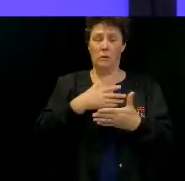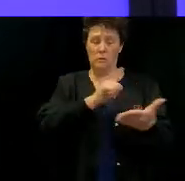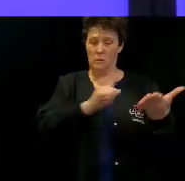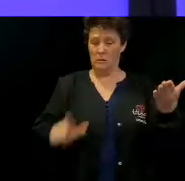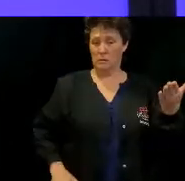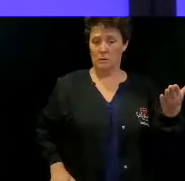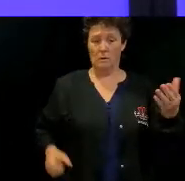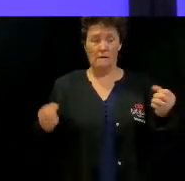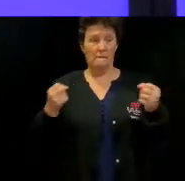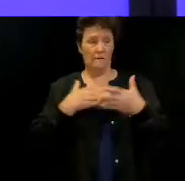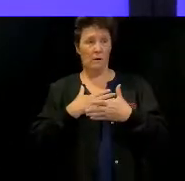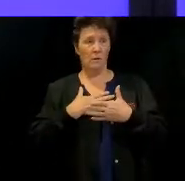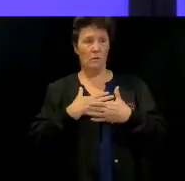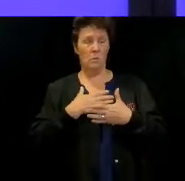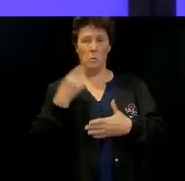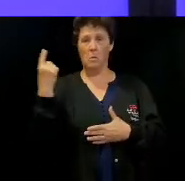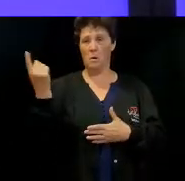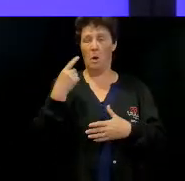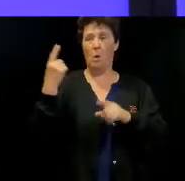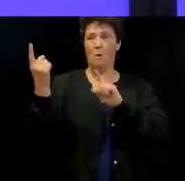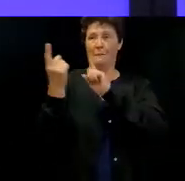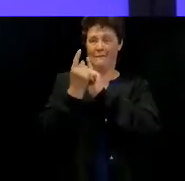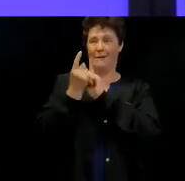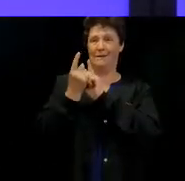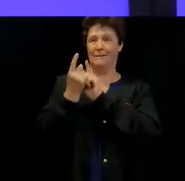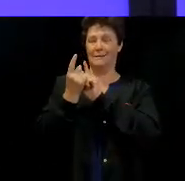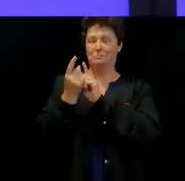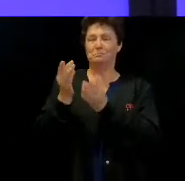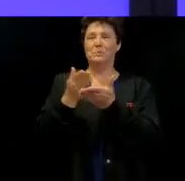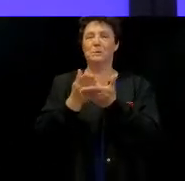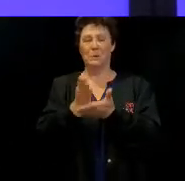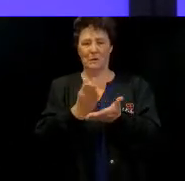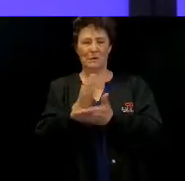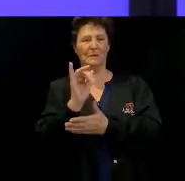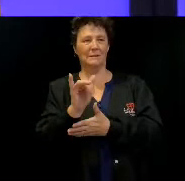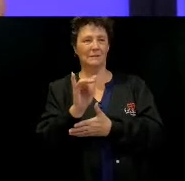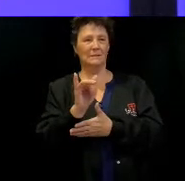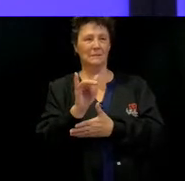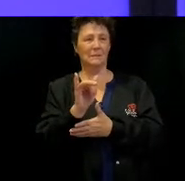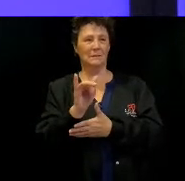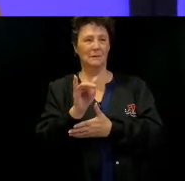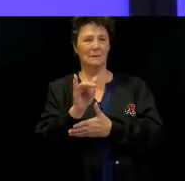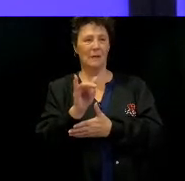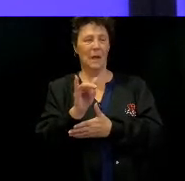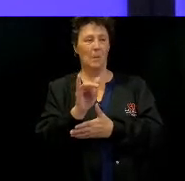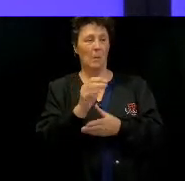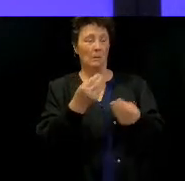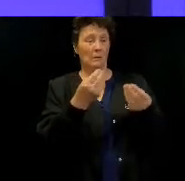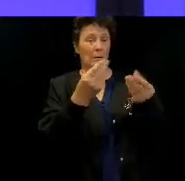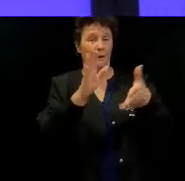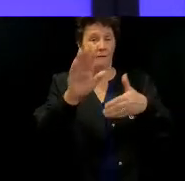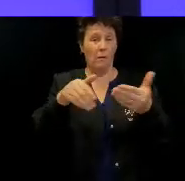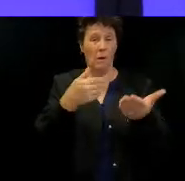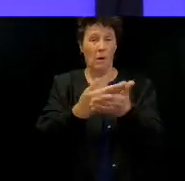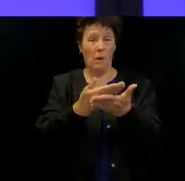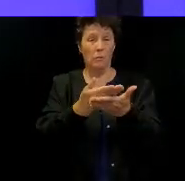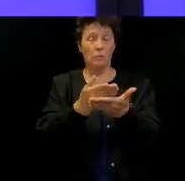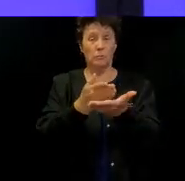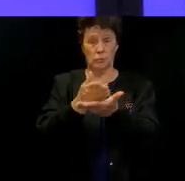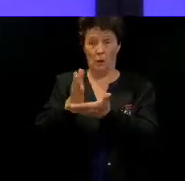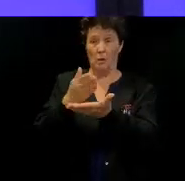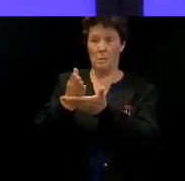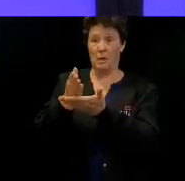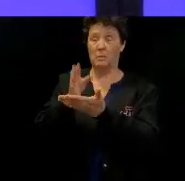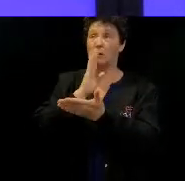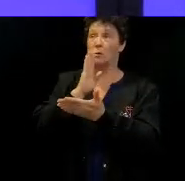Fear is something we all encounter, and it's okay. I want to give everybody permission in this room to go to your father and talk